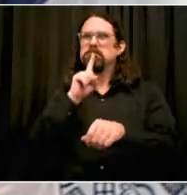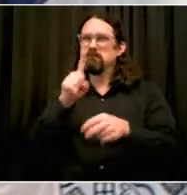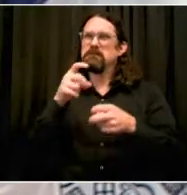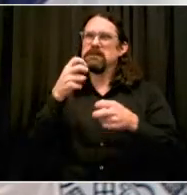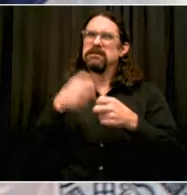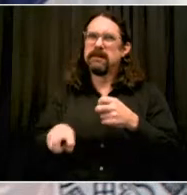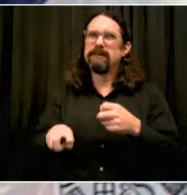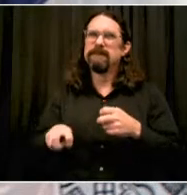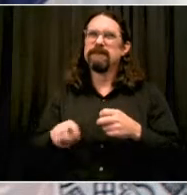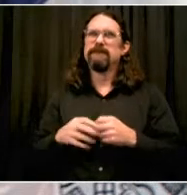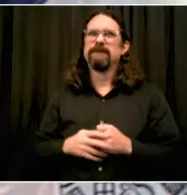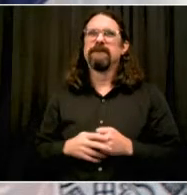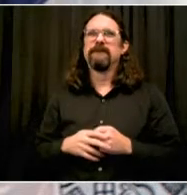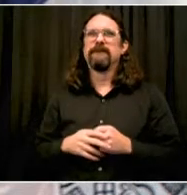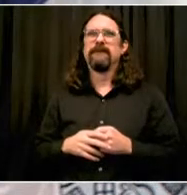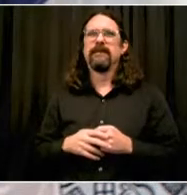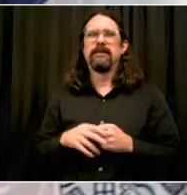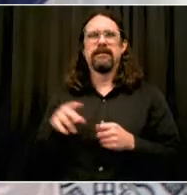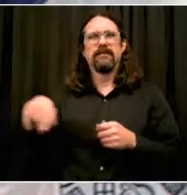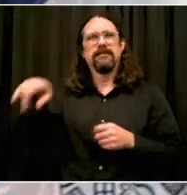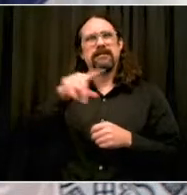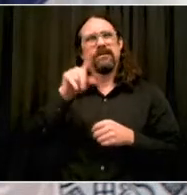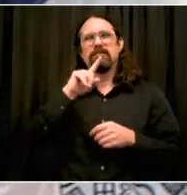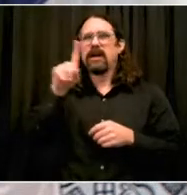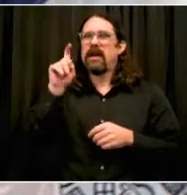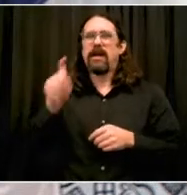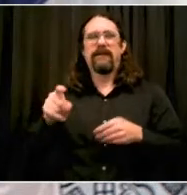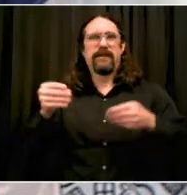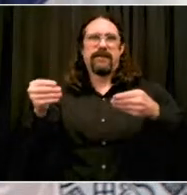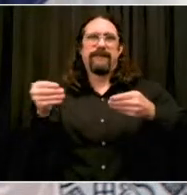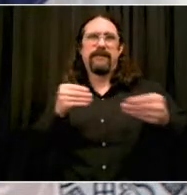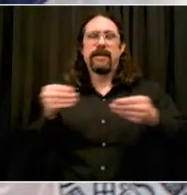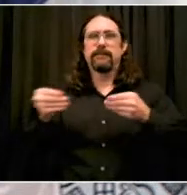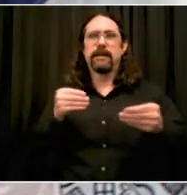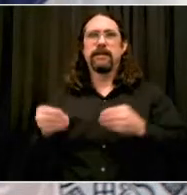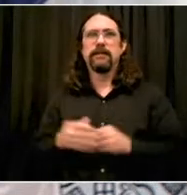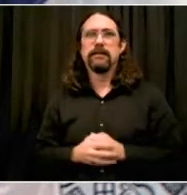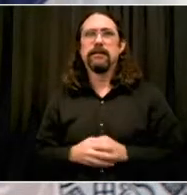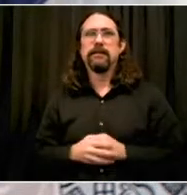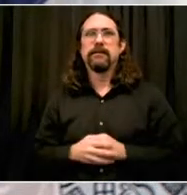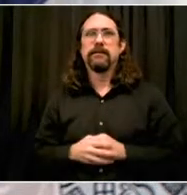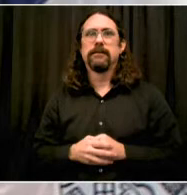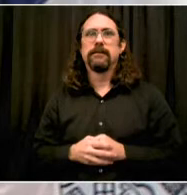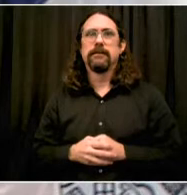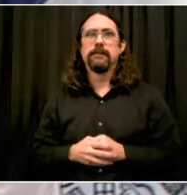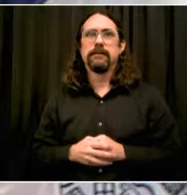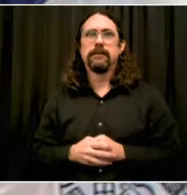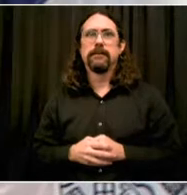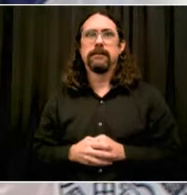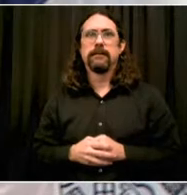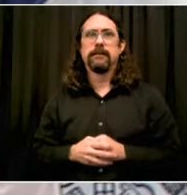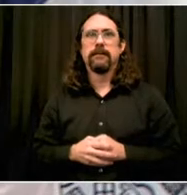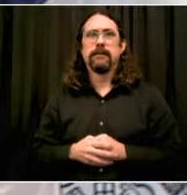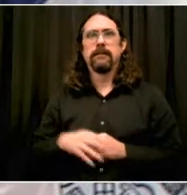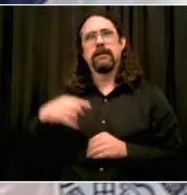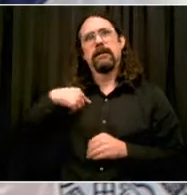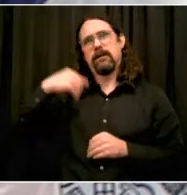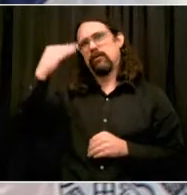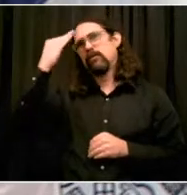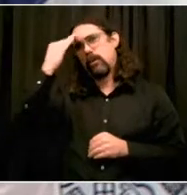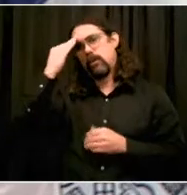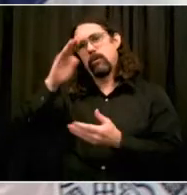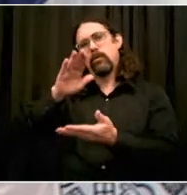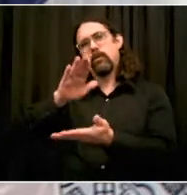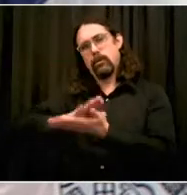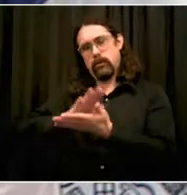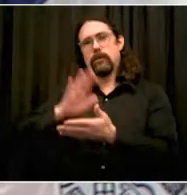again. I know our schools are going to come back. Why do I know it? Because they've come back from a lot worse than this.